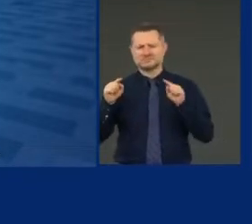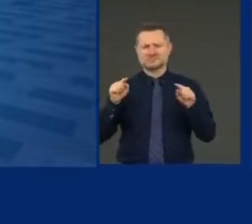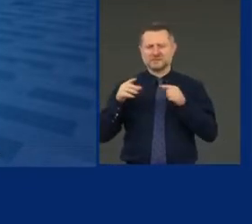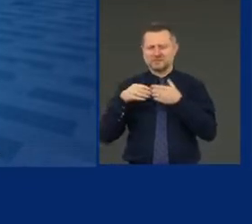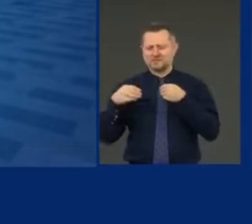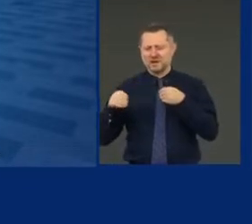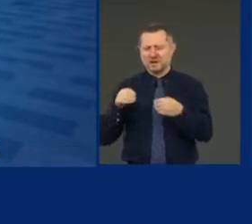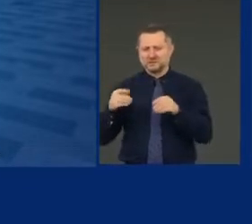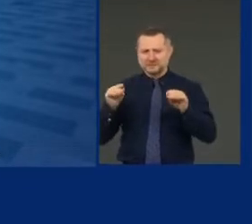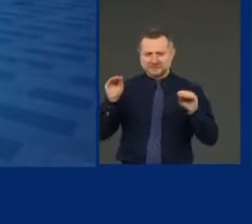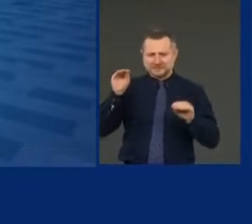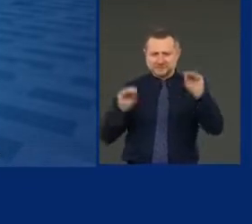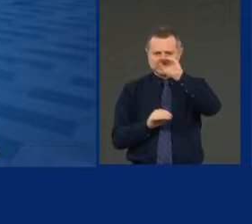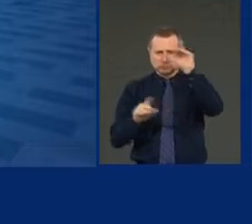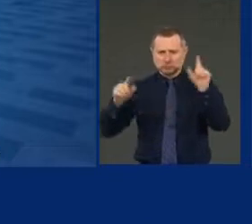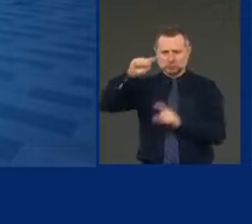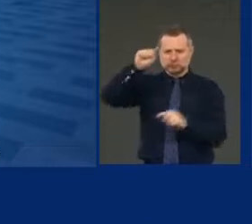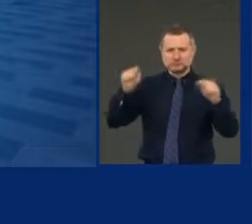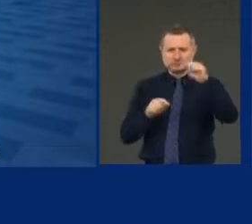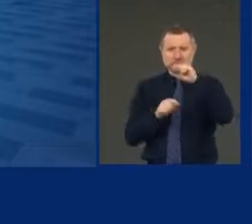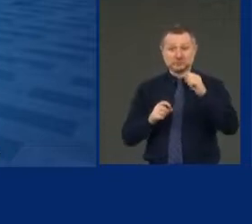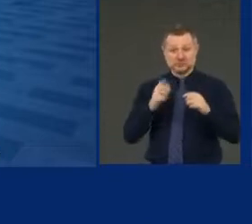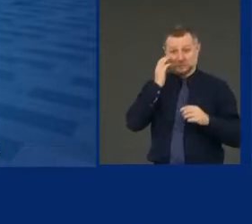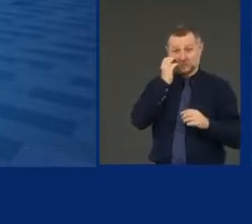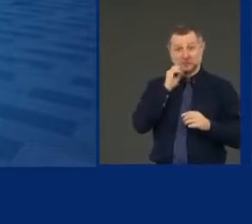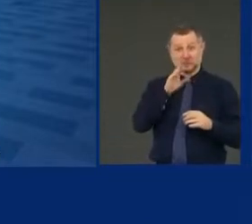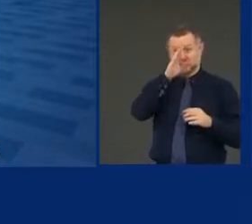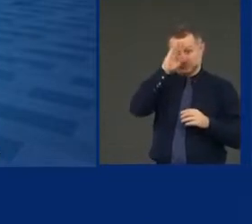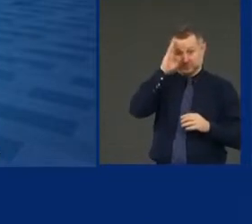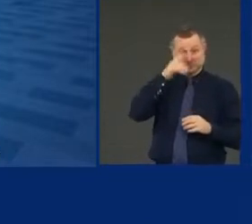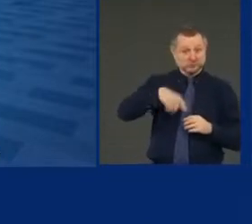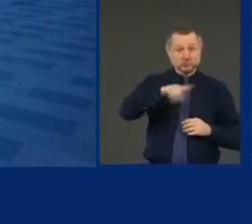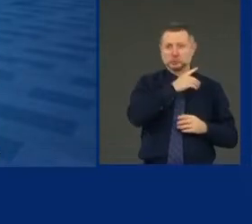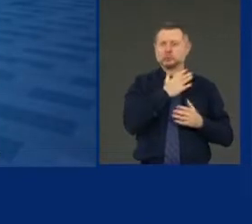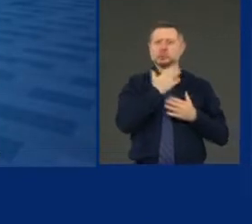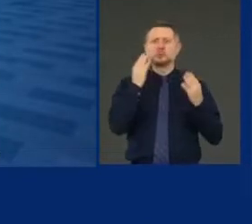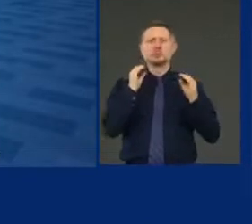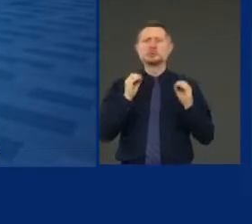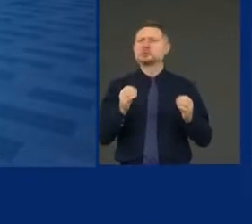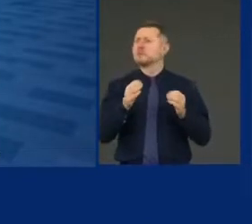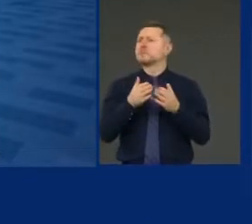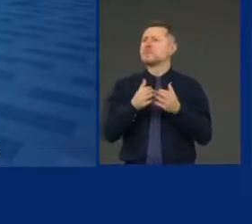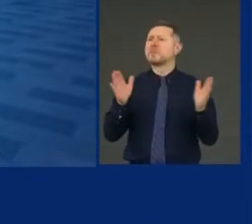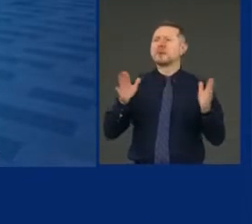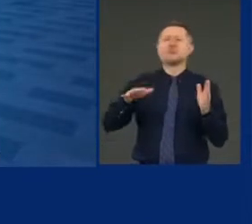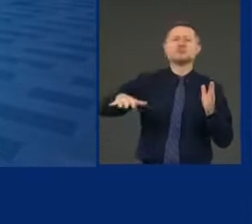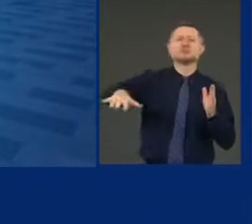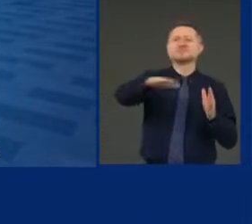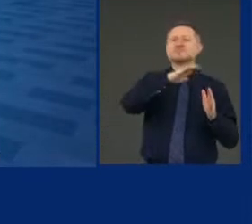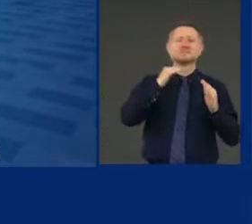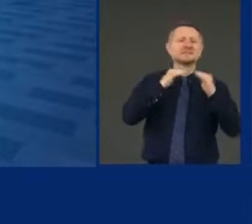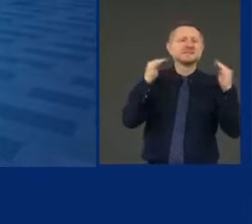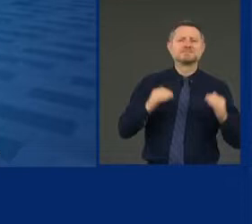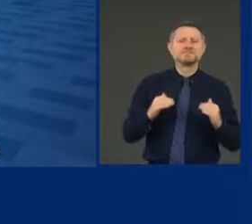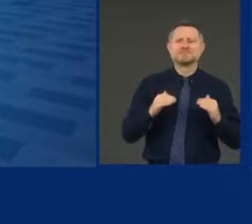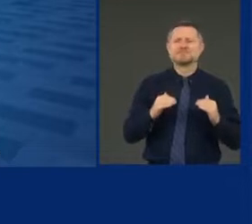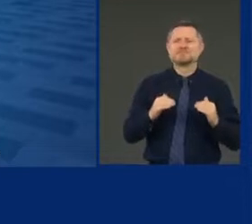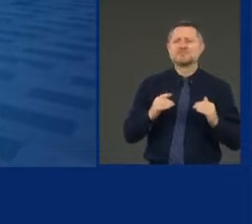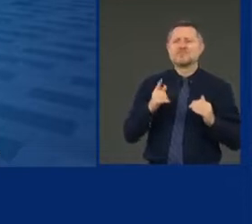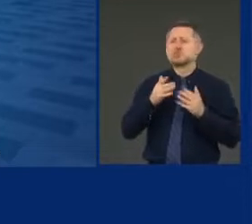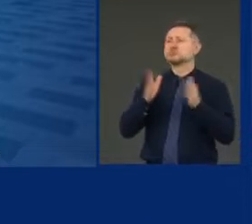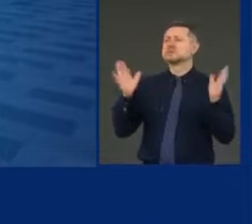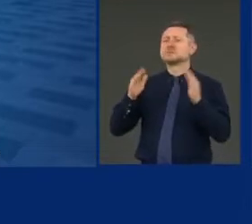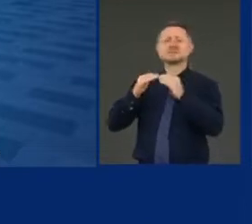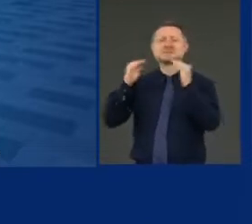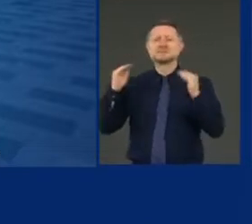have a public hospital system. We don't even really have a hospital system. We have, in the New York